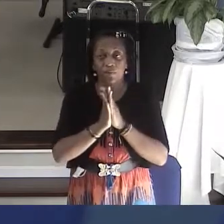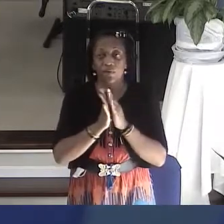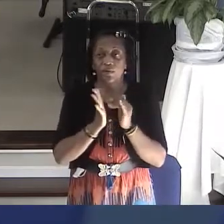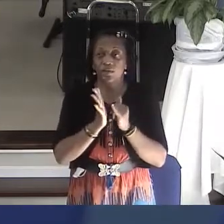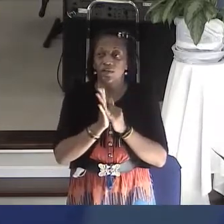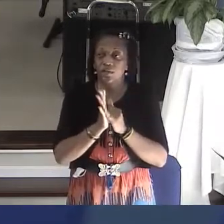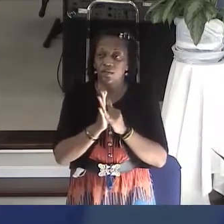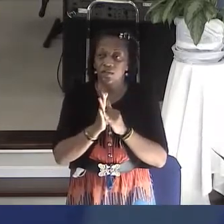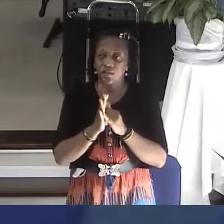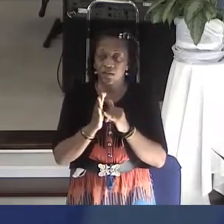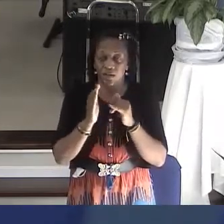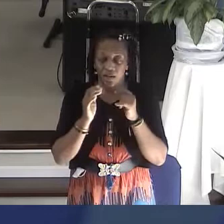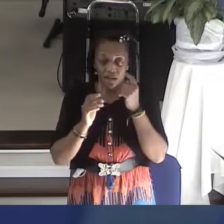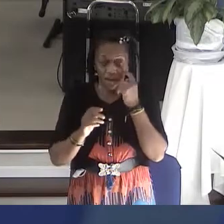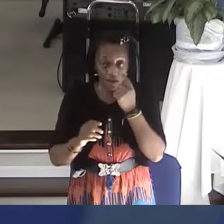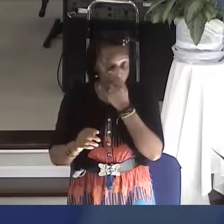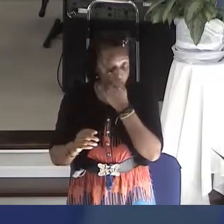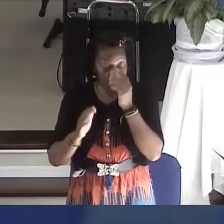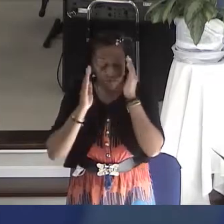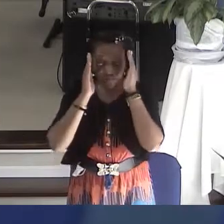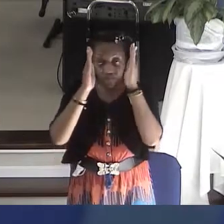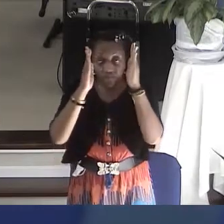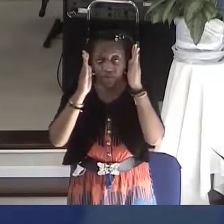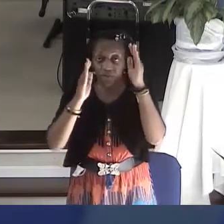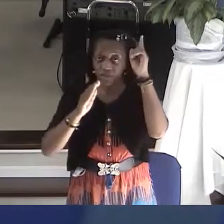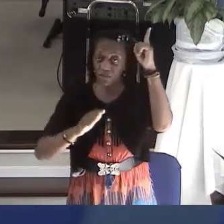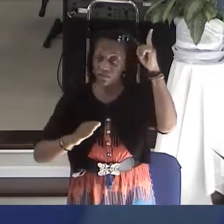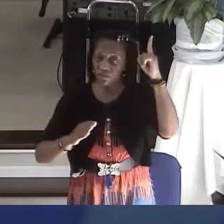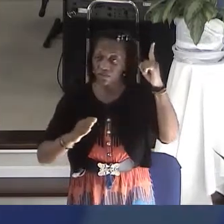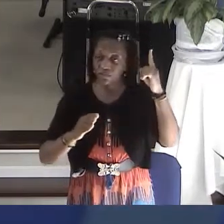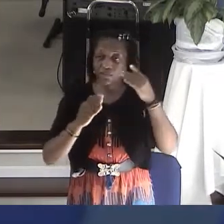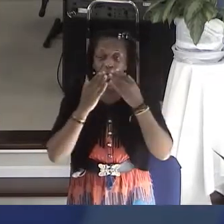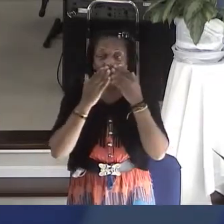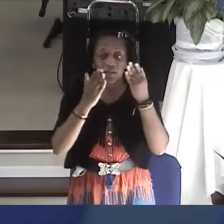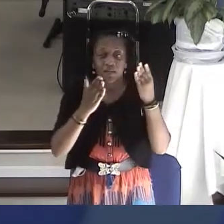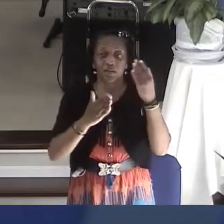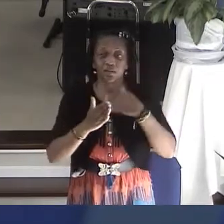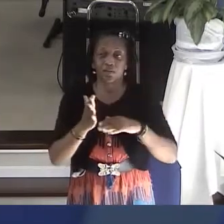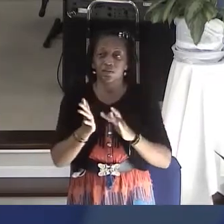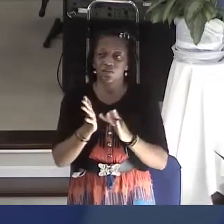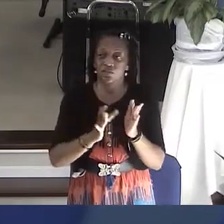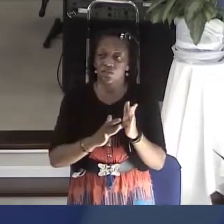We give you thanks. In Jesus' name. Amen.